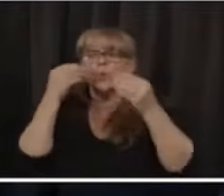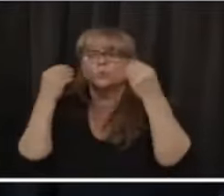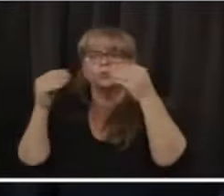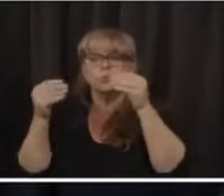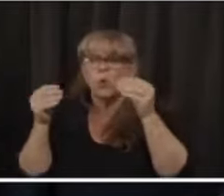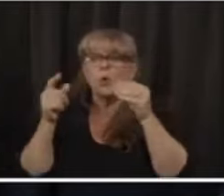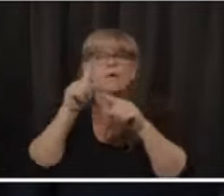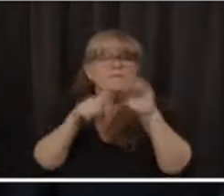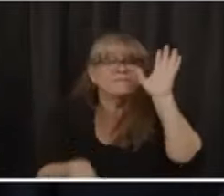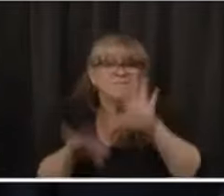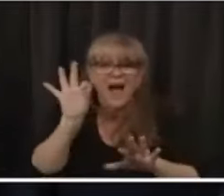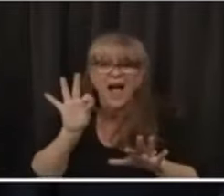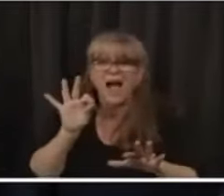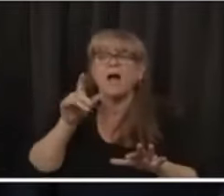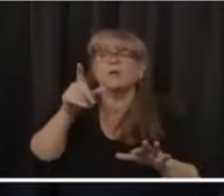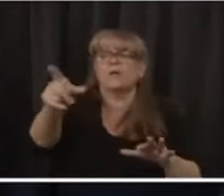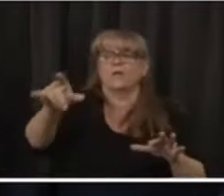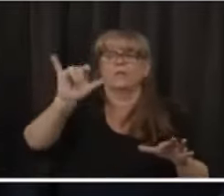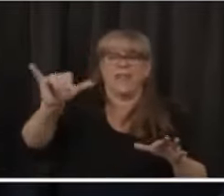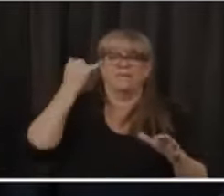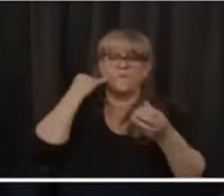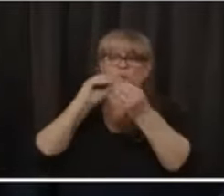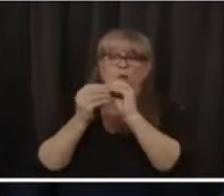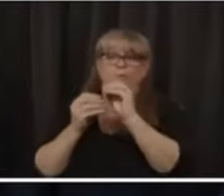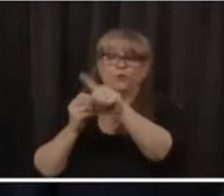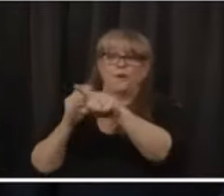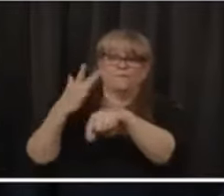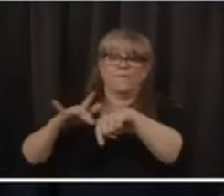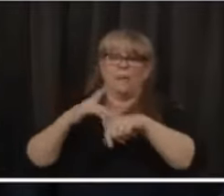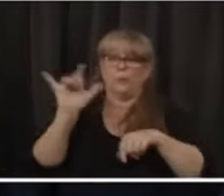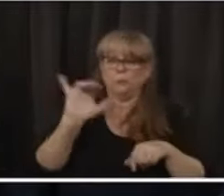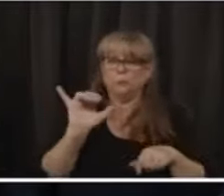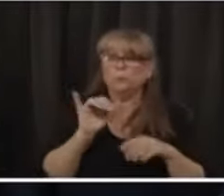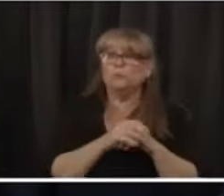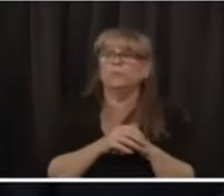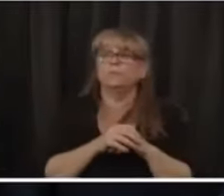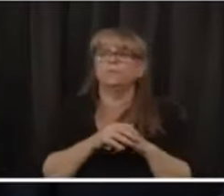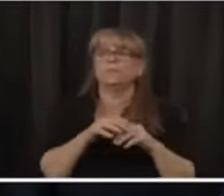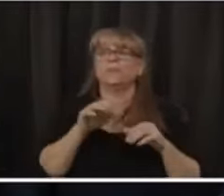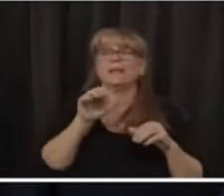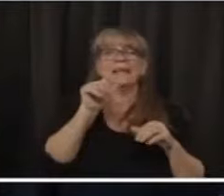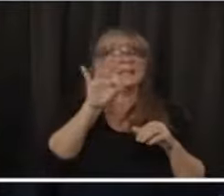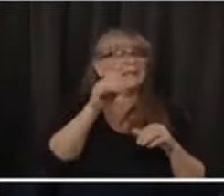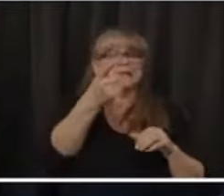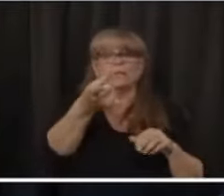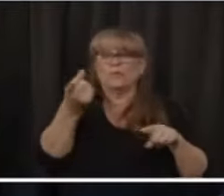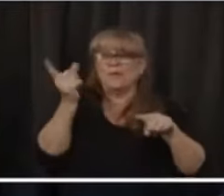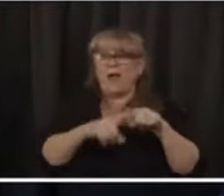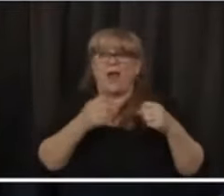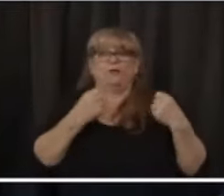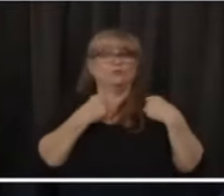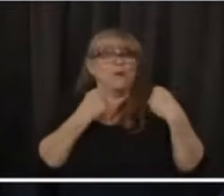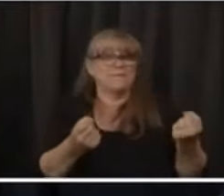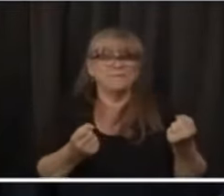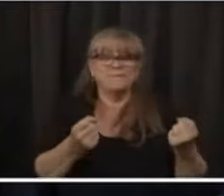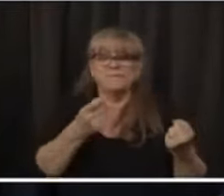covidvaccine.org. If you can't drive, you can't take a bus, you don't know how to get somewhere, dial 211 or